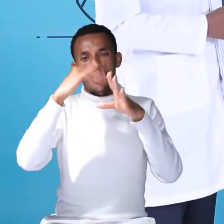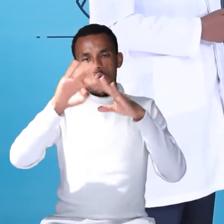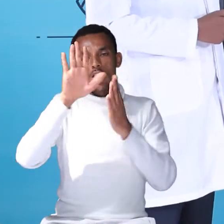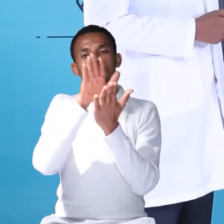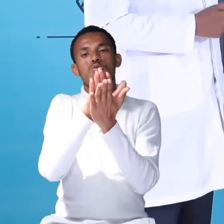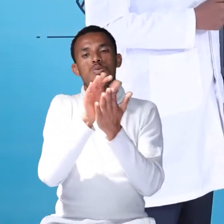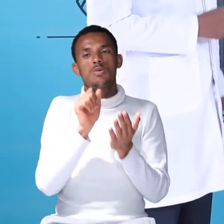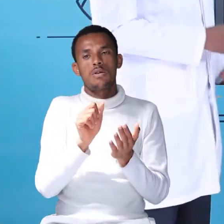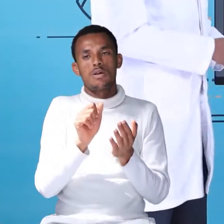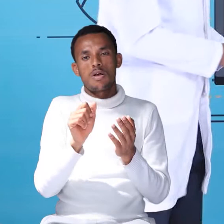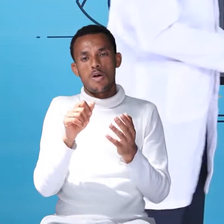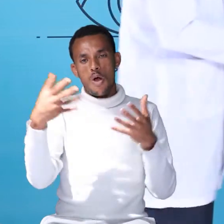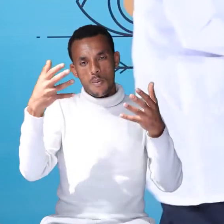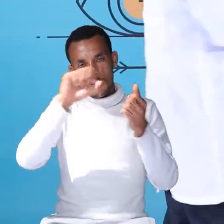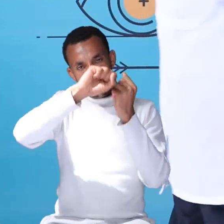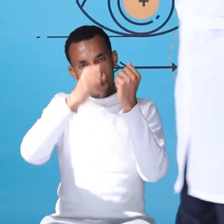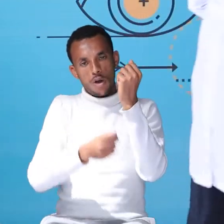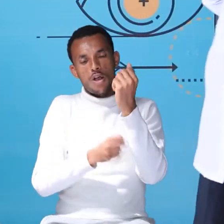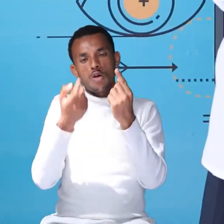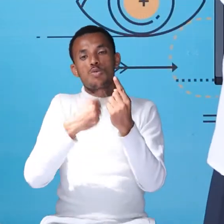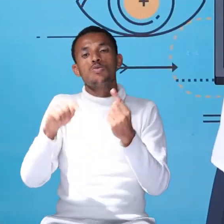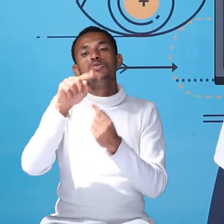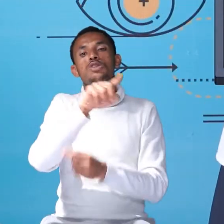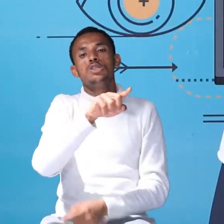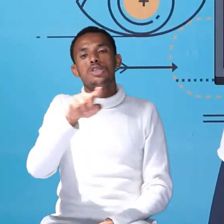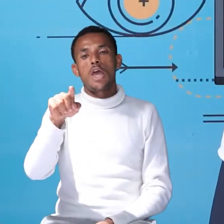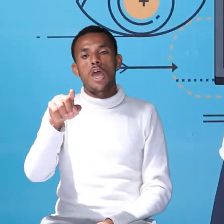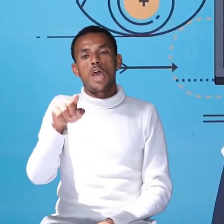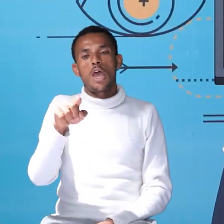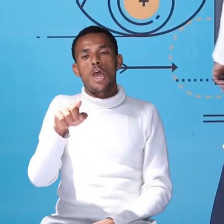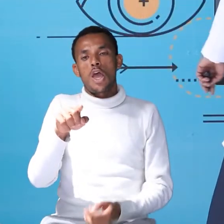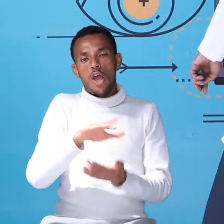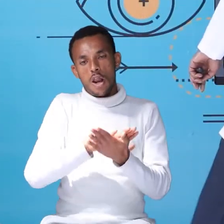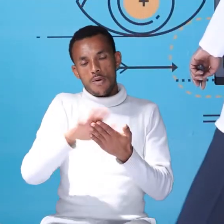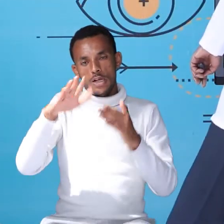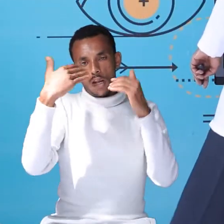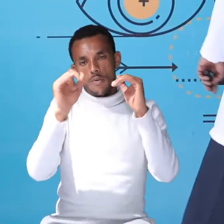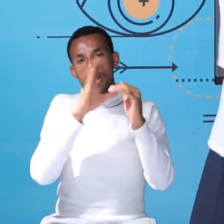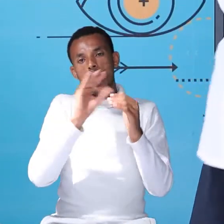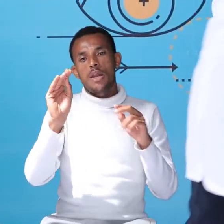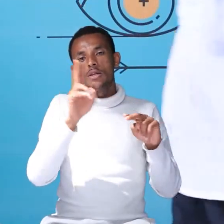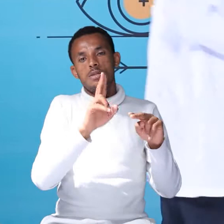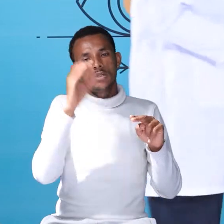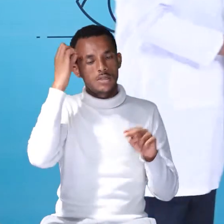school according to their qualification level and their sex.